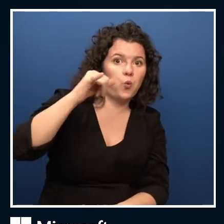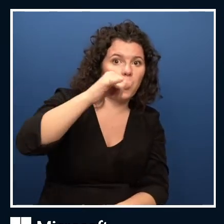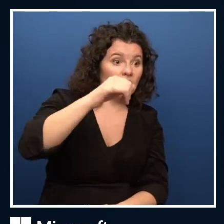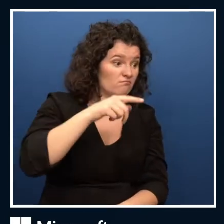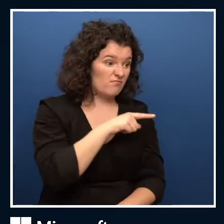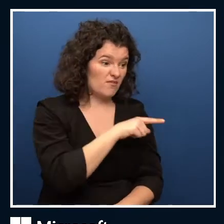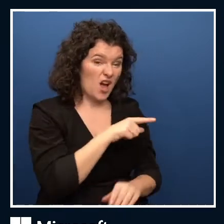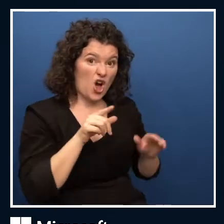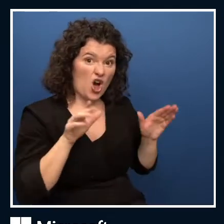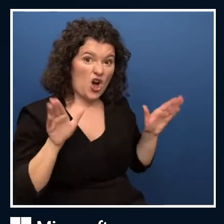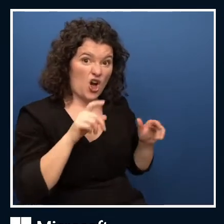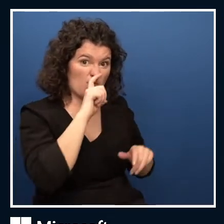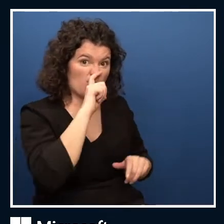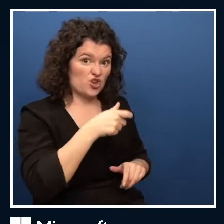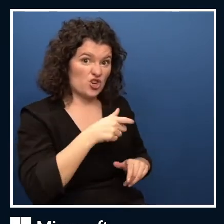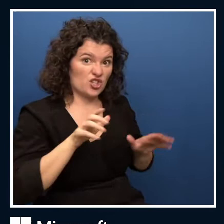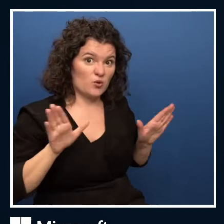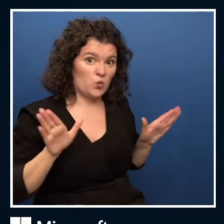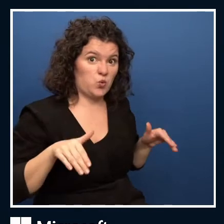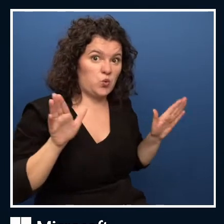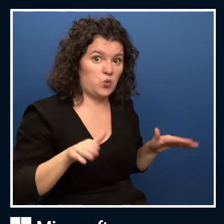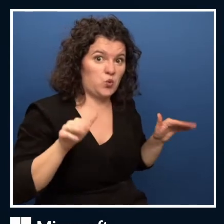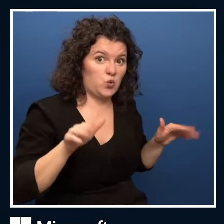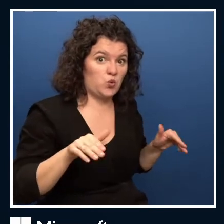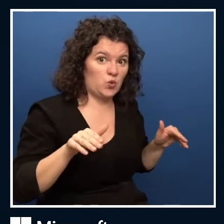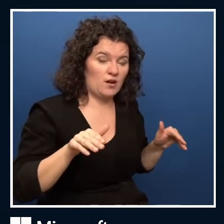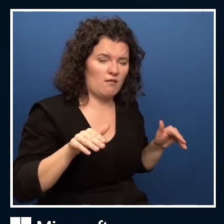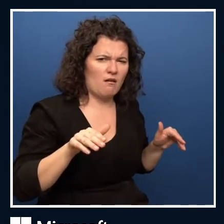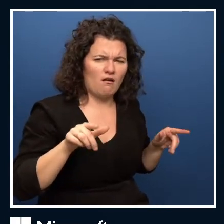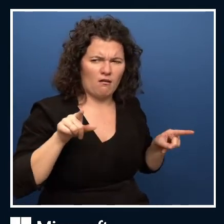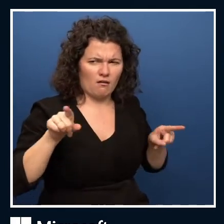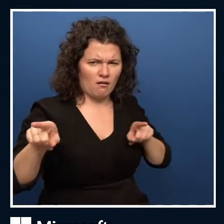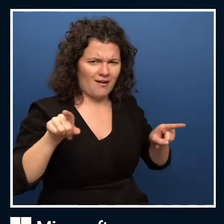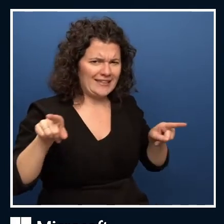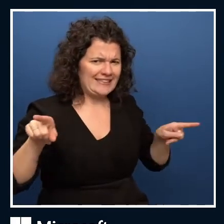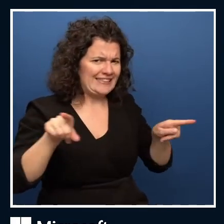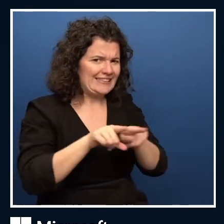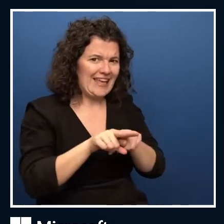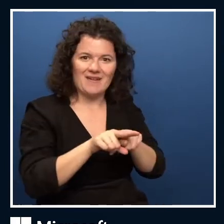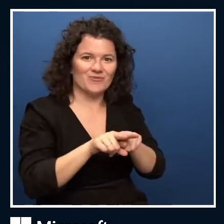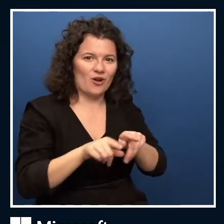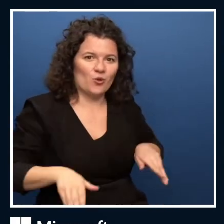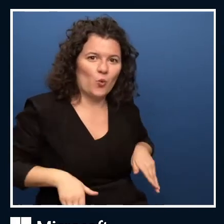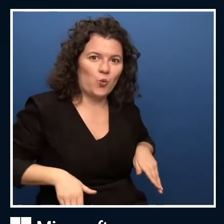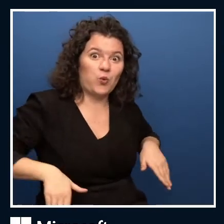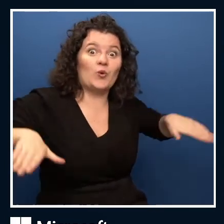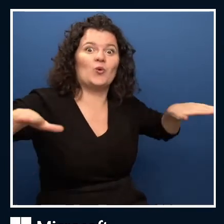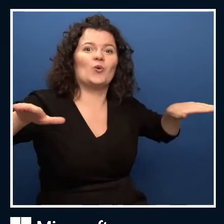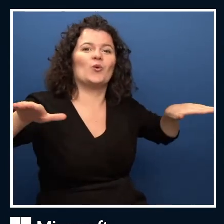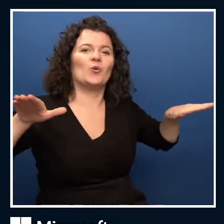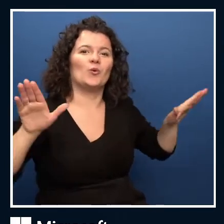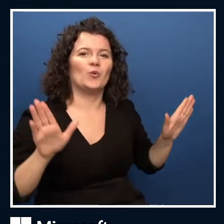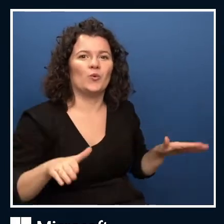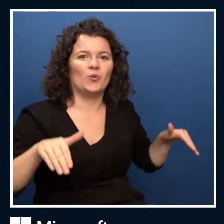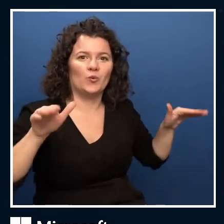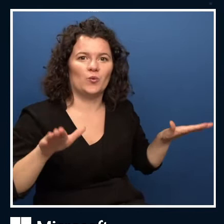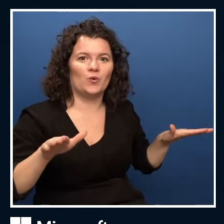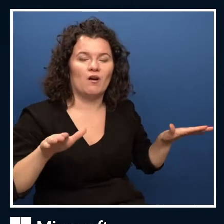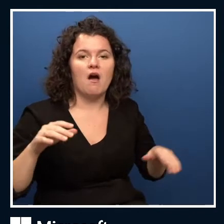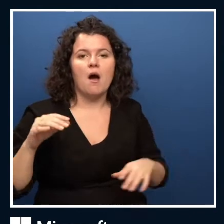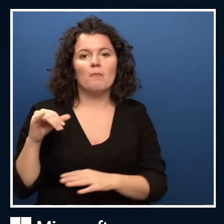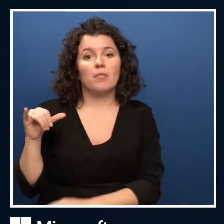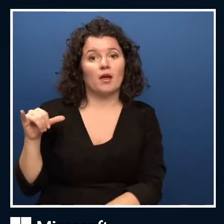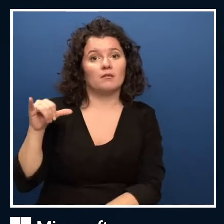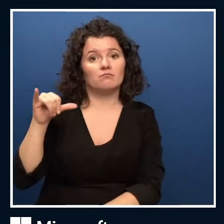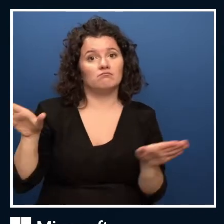really hard to decide how much future artificial general intelligence systems should be like